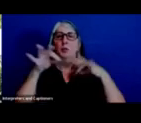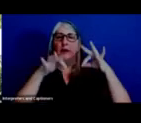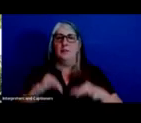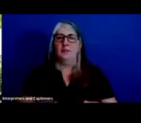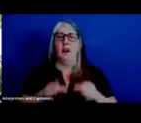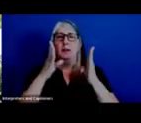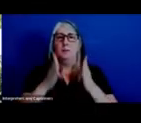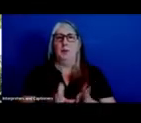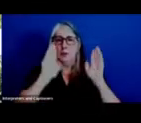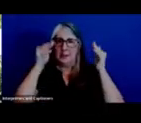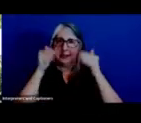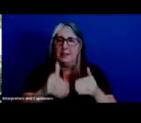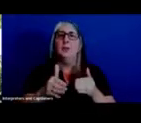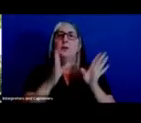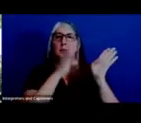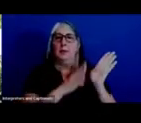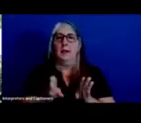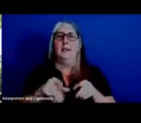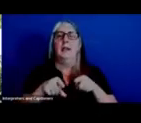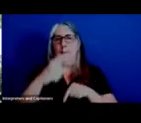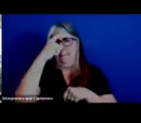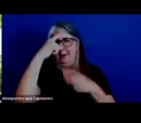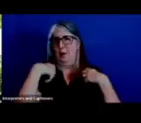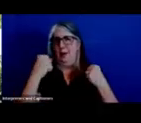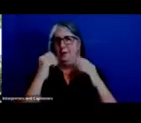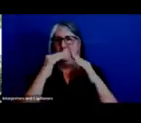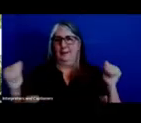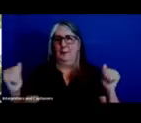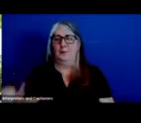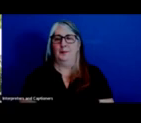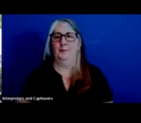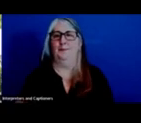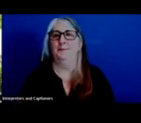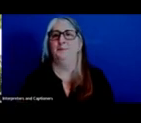Person-Centered Planning in Mental Health Systems.